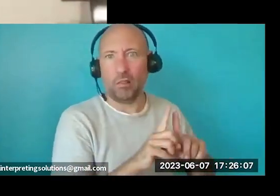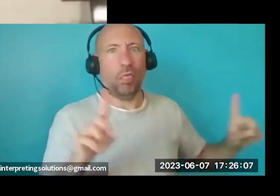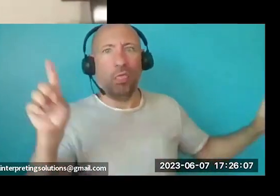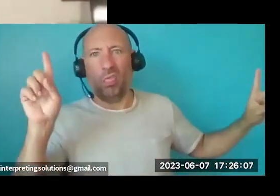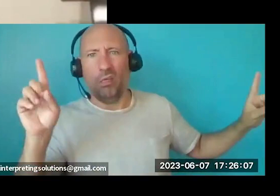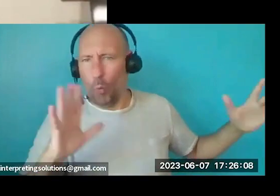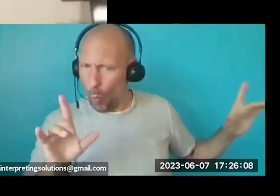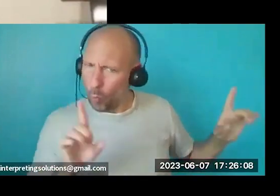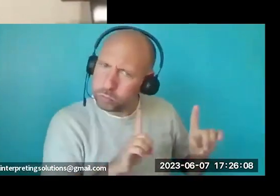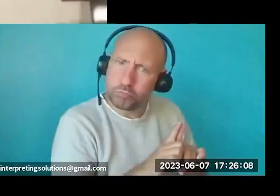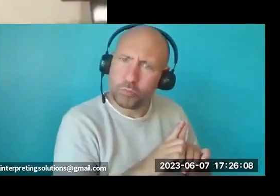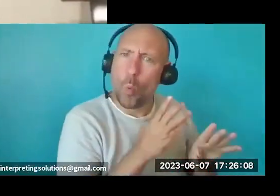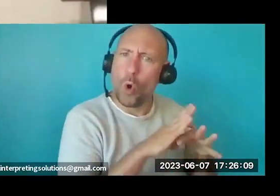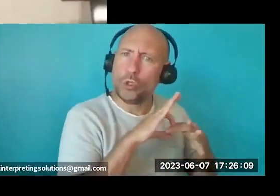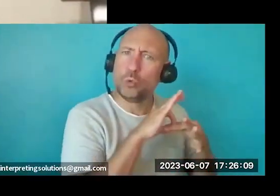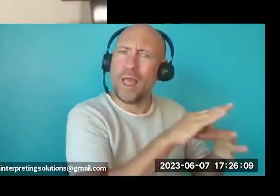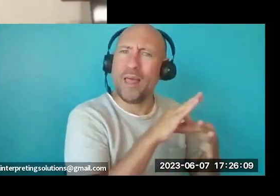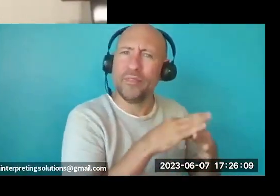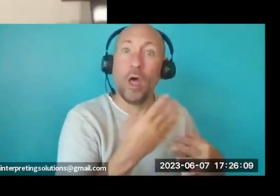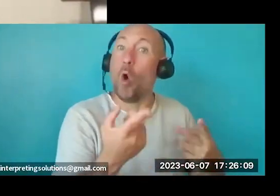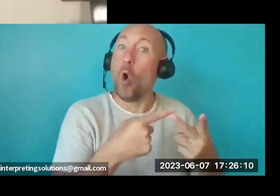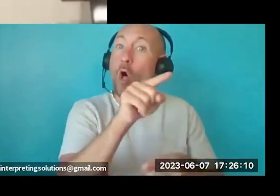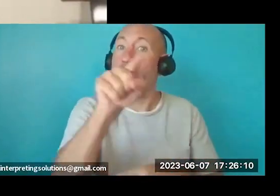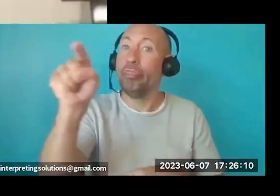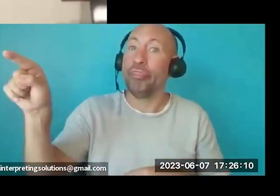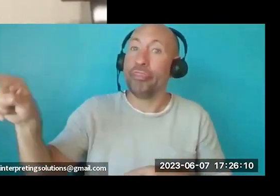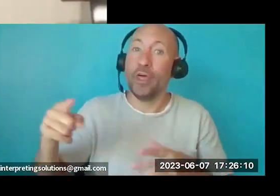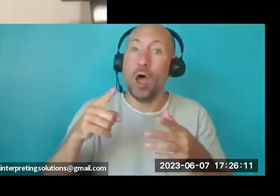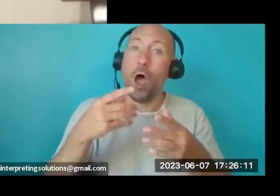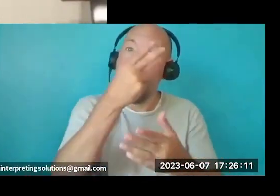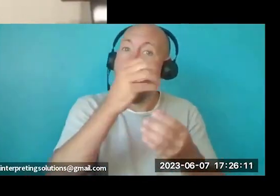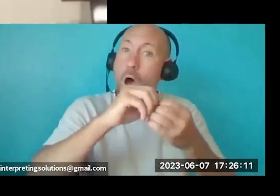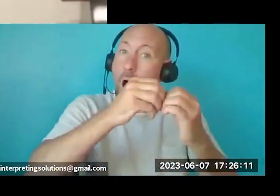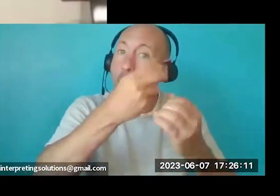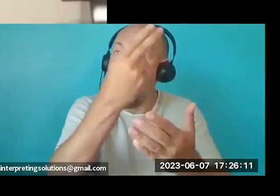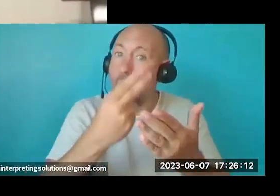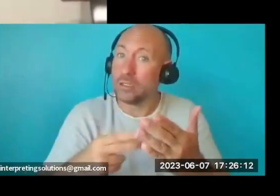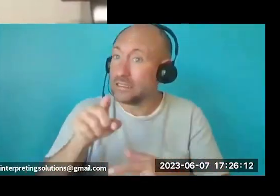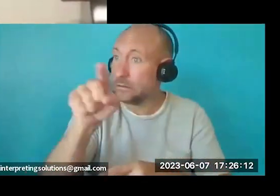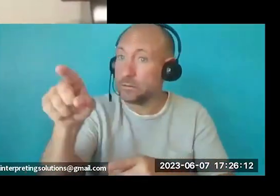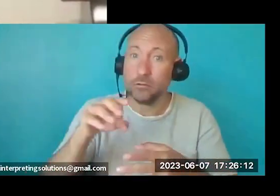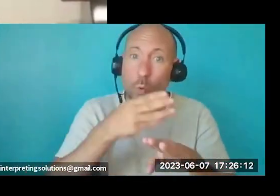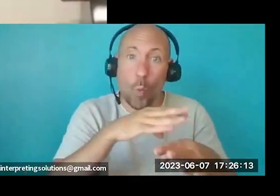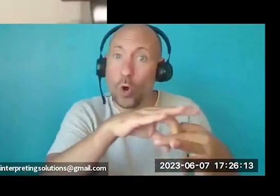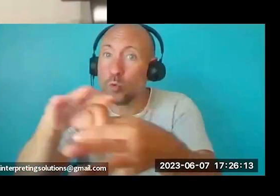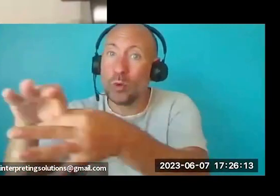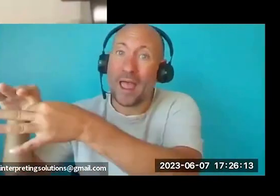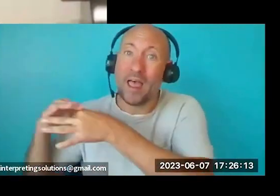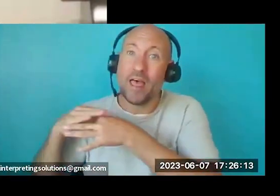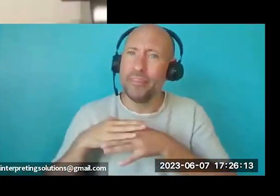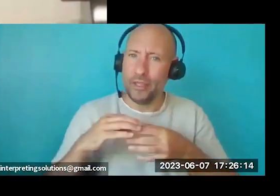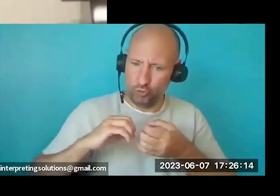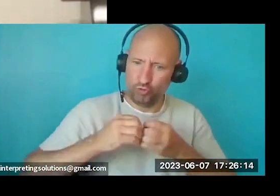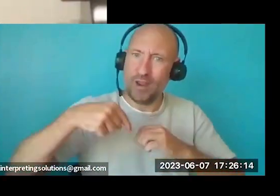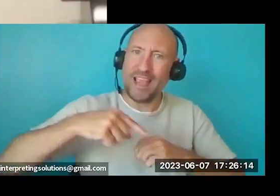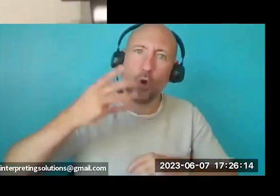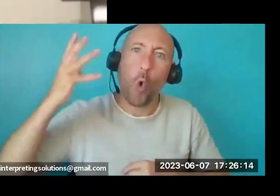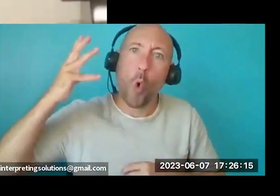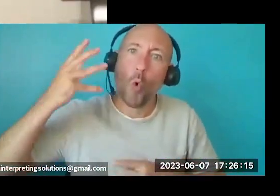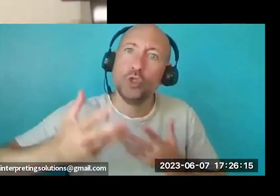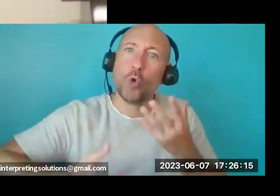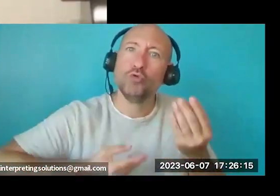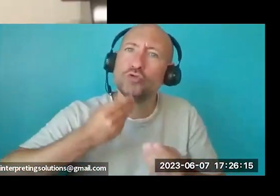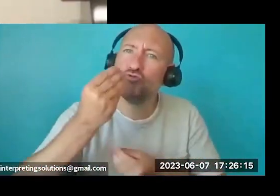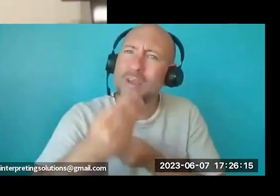also collaborating with other artists in order to try and make audio description something which